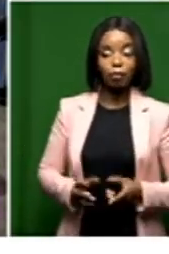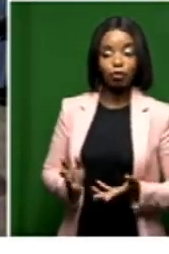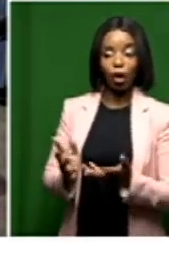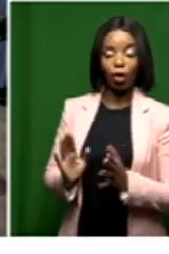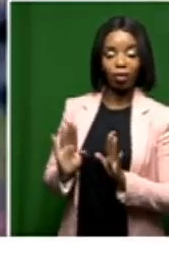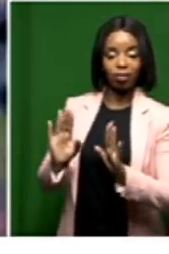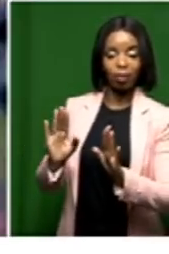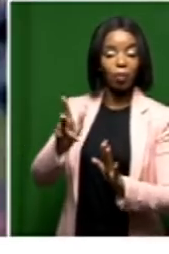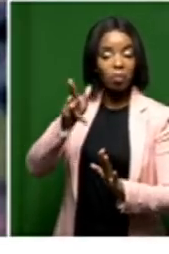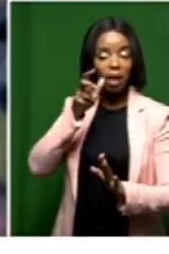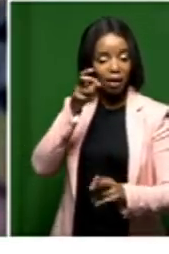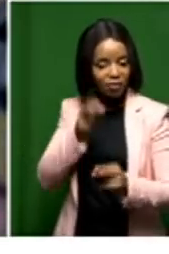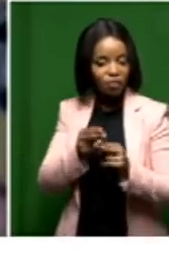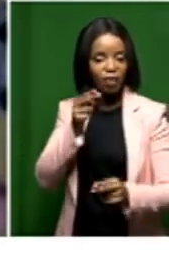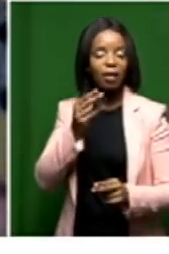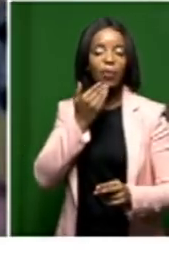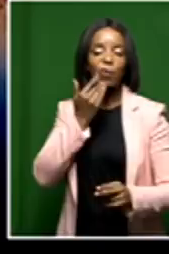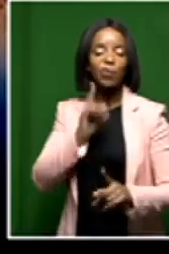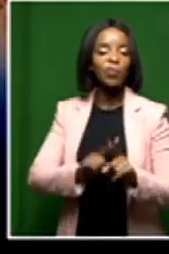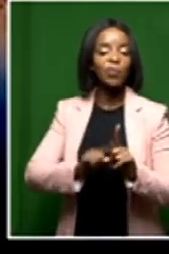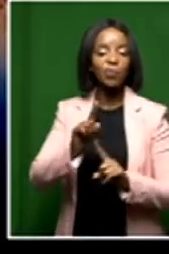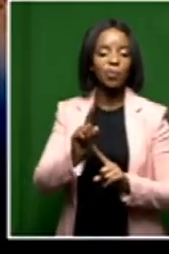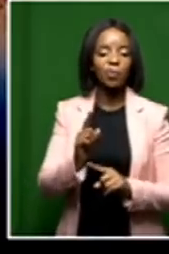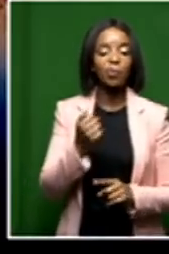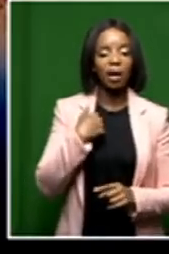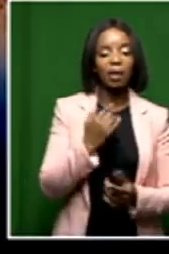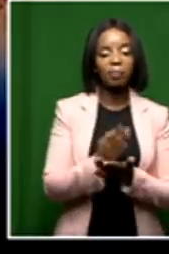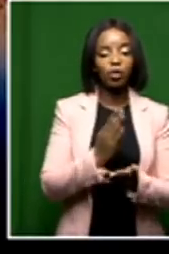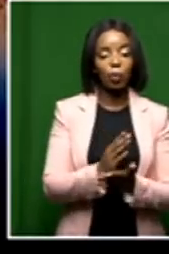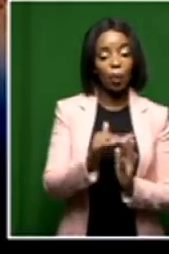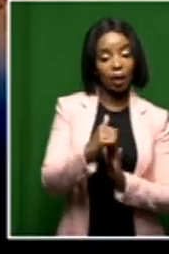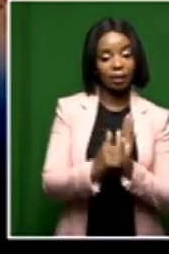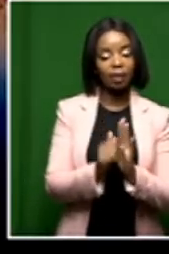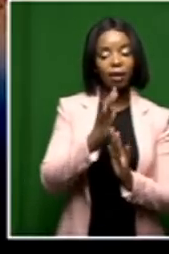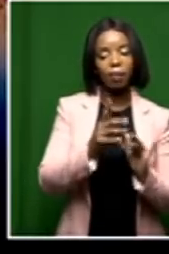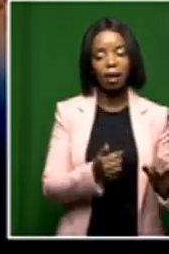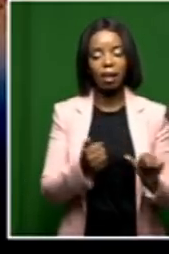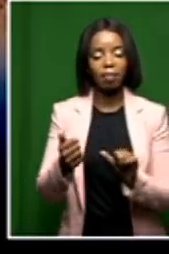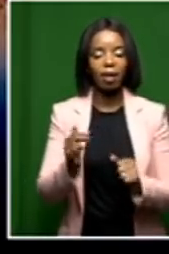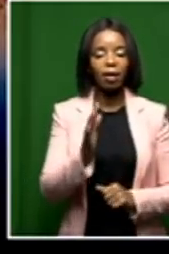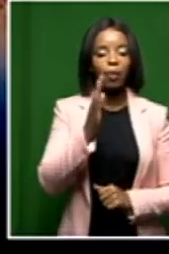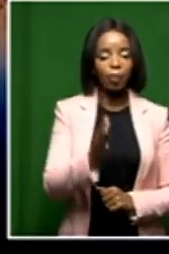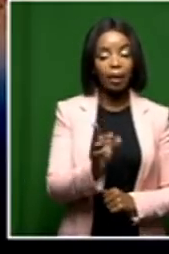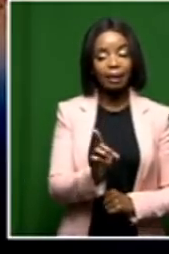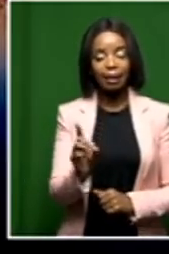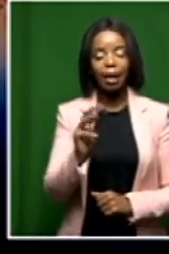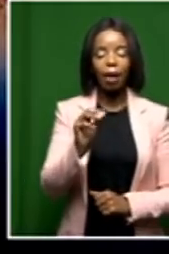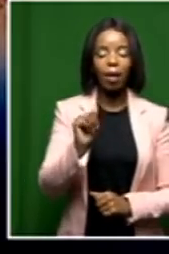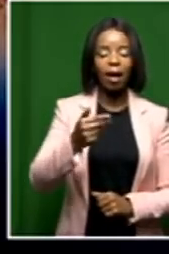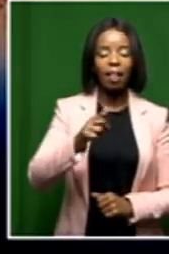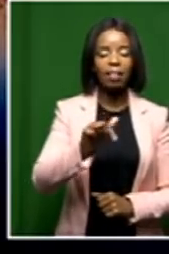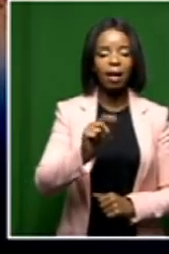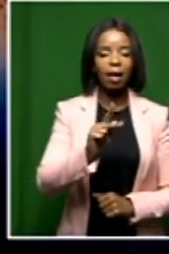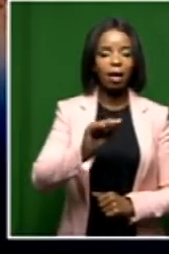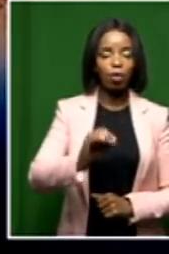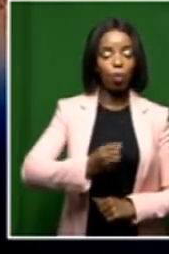the finer details. Mahlako, I'm sure the agenda will be crossing to you later as we find out. And that's Mahlako Komane, our reporter. She's going to